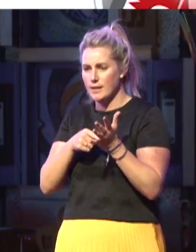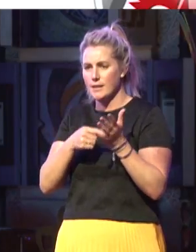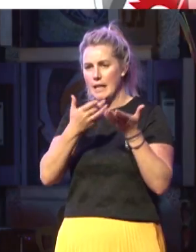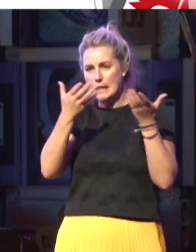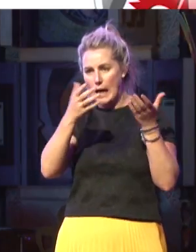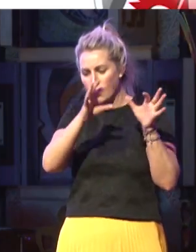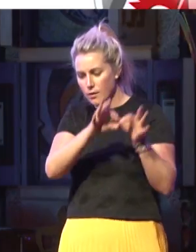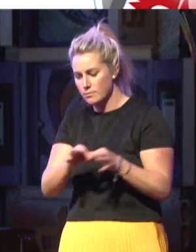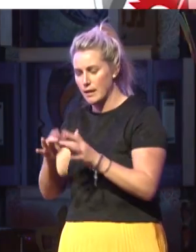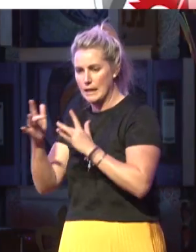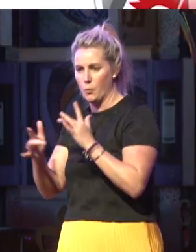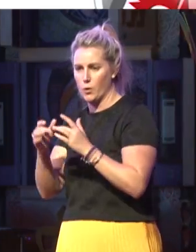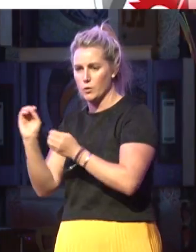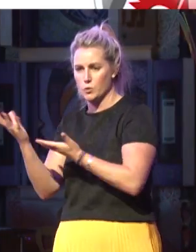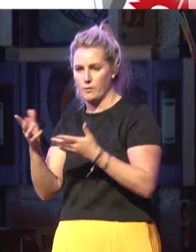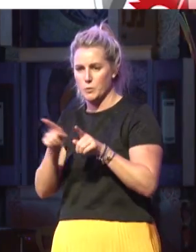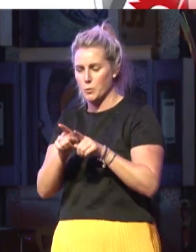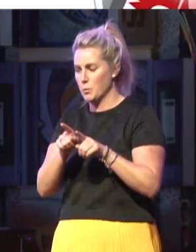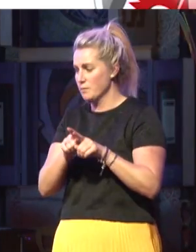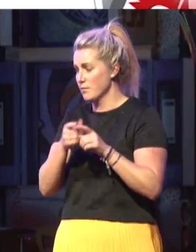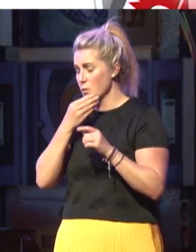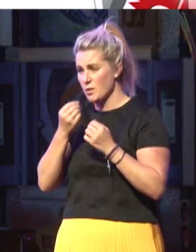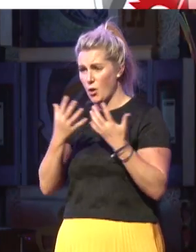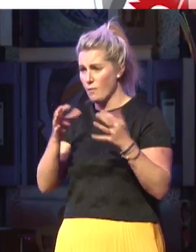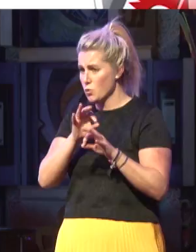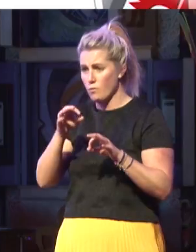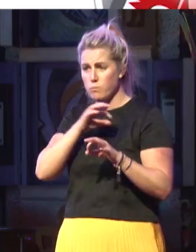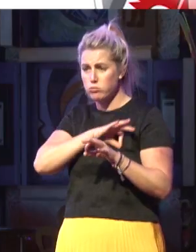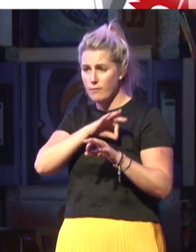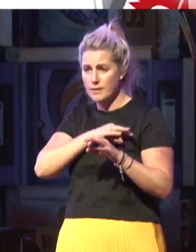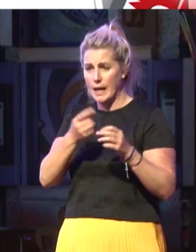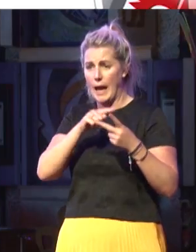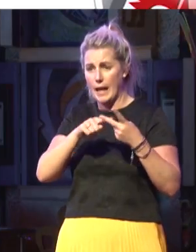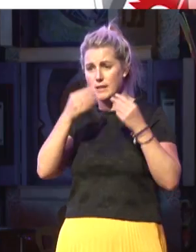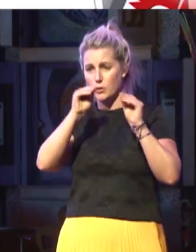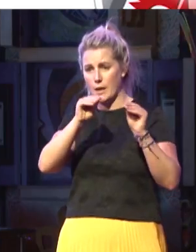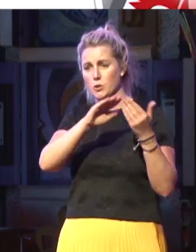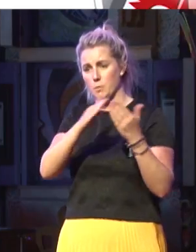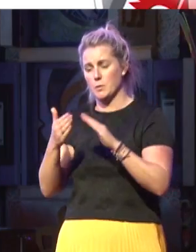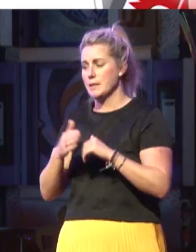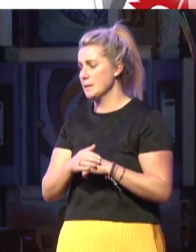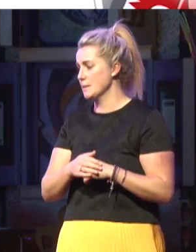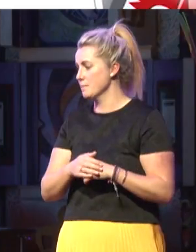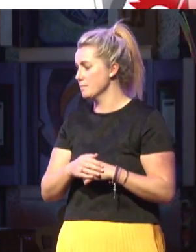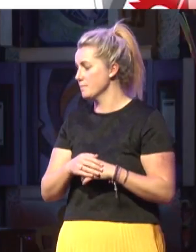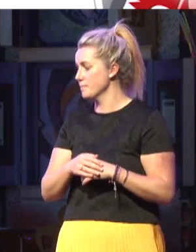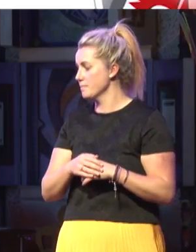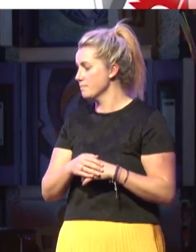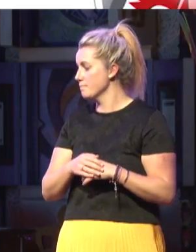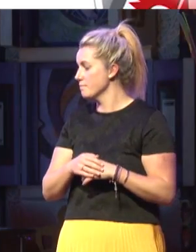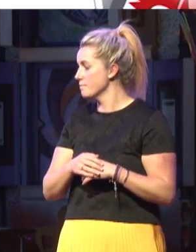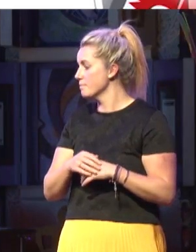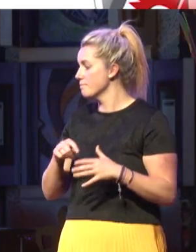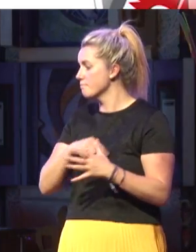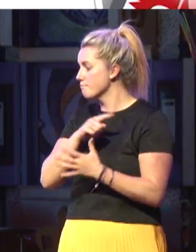server and network features. It's been used a lot for not-for-profit and education communities. The